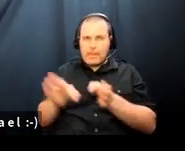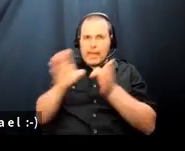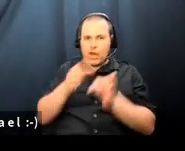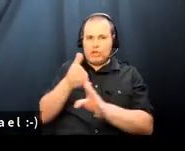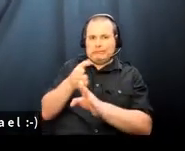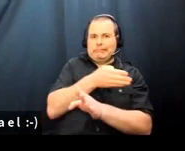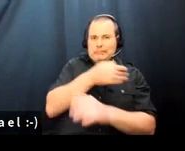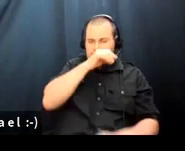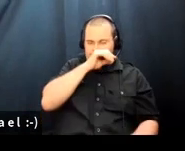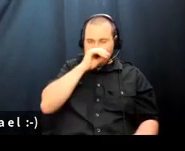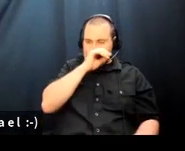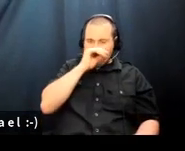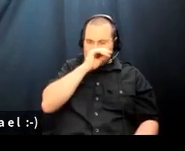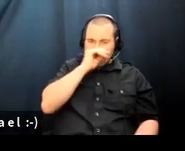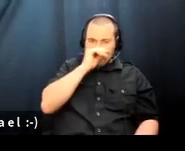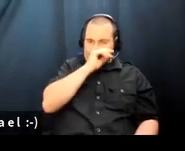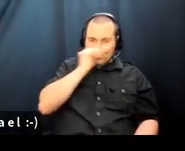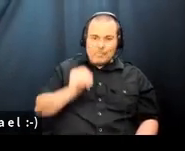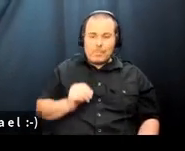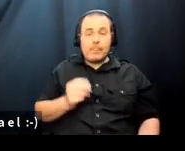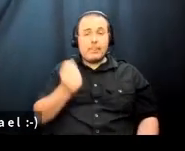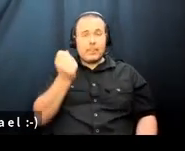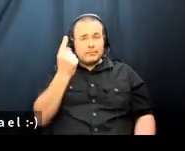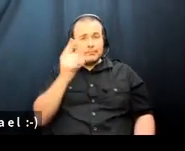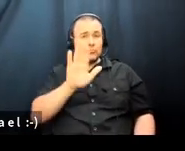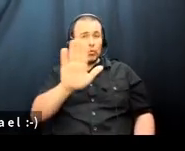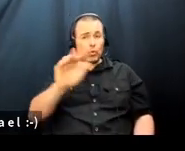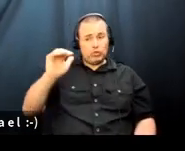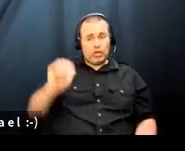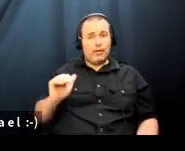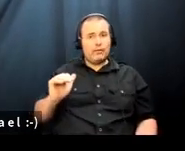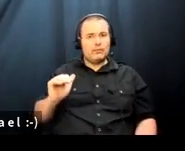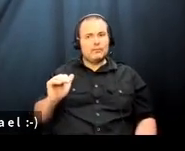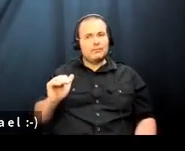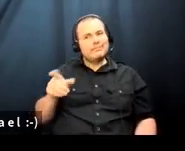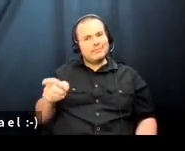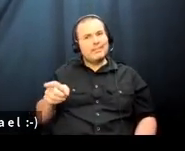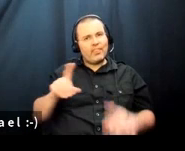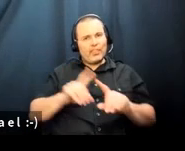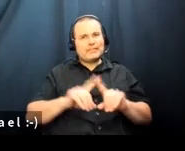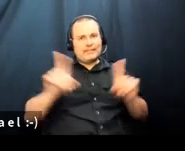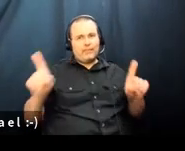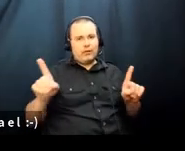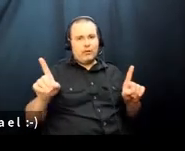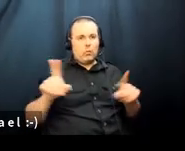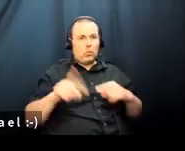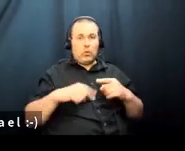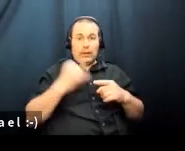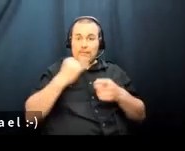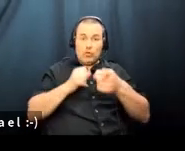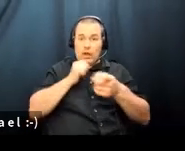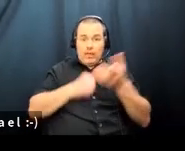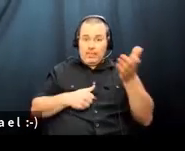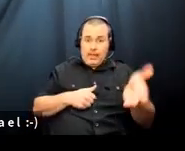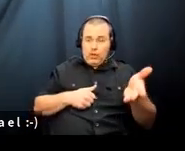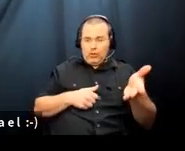Also understand that your child is different than when they are not with you. When you are not there, your child does not act